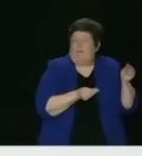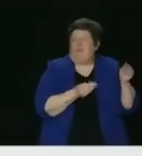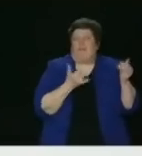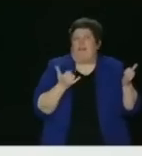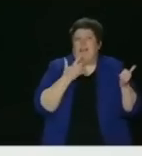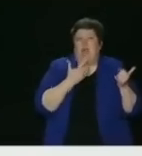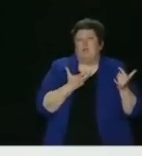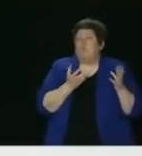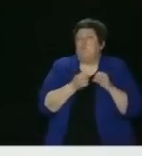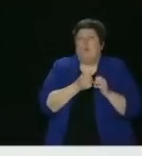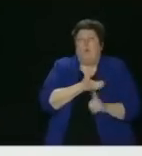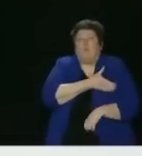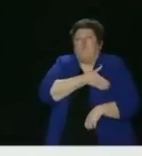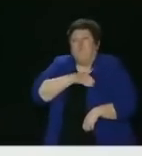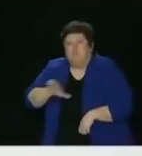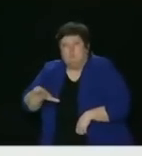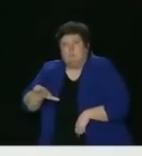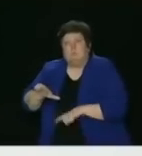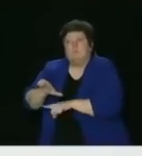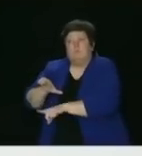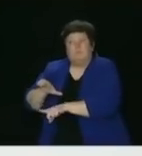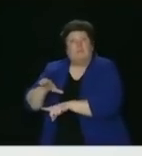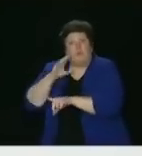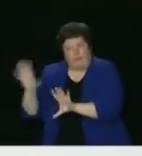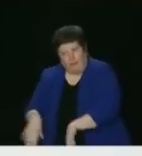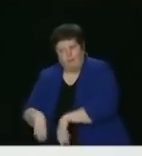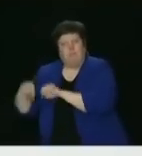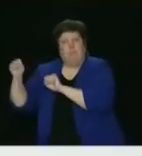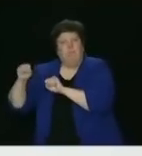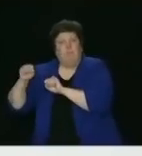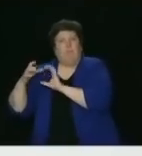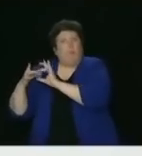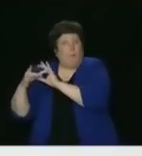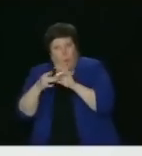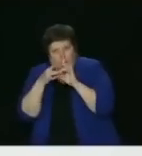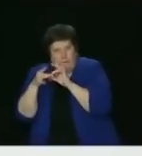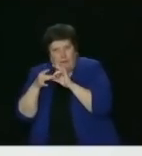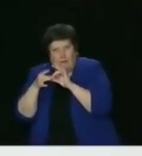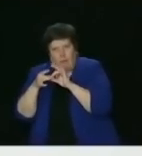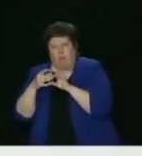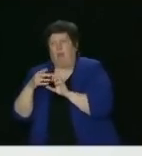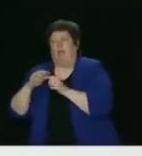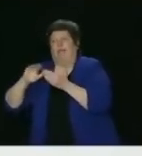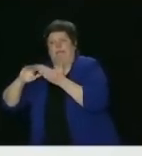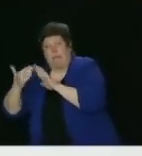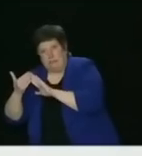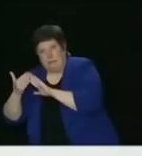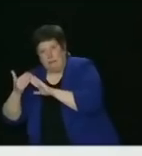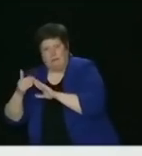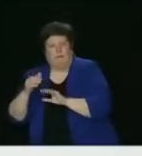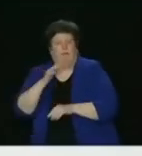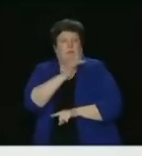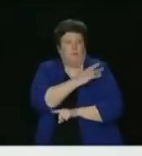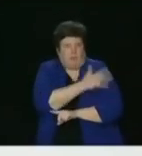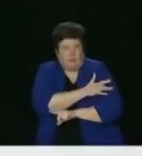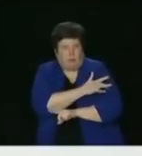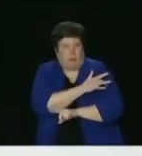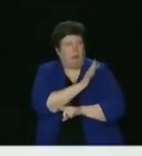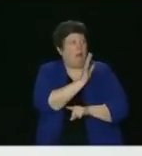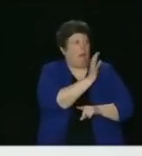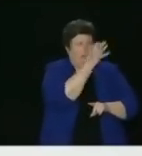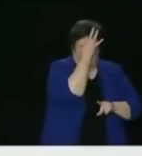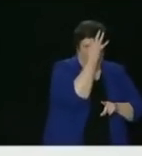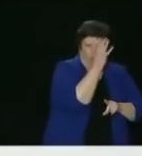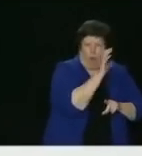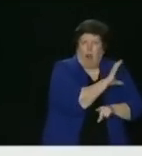coordinated response between the Ottawa Police Services, the OPP and the RCMP working together should be able to